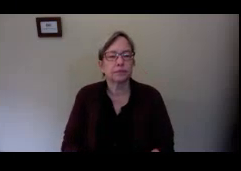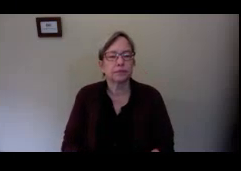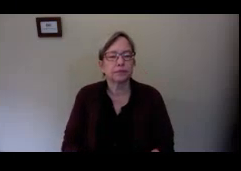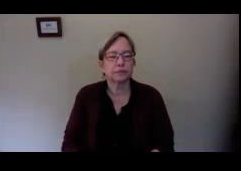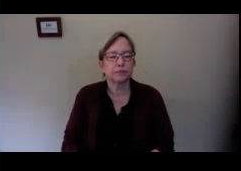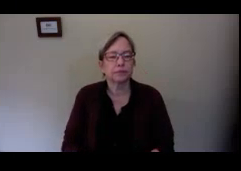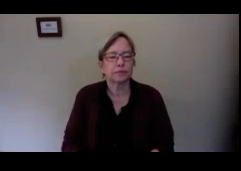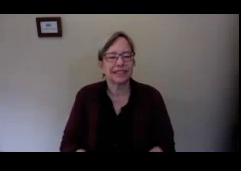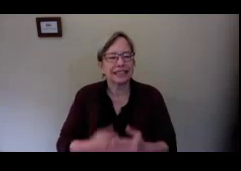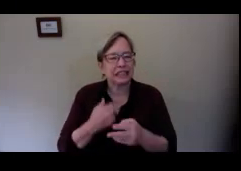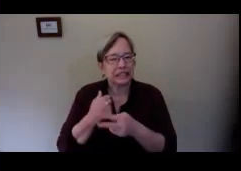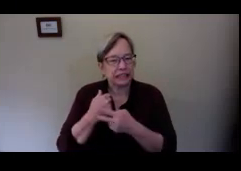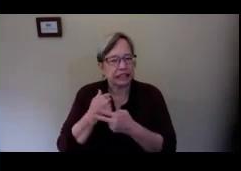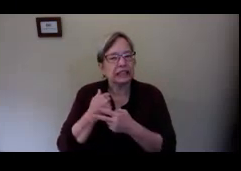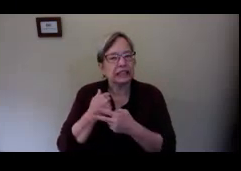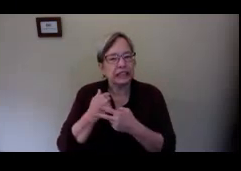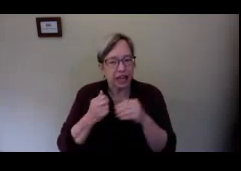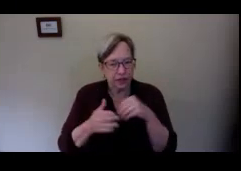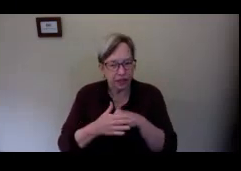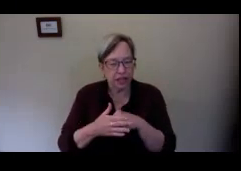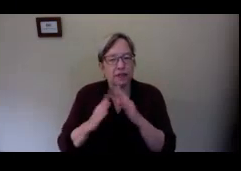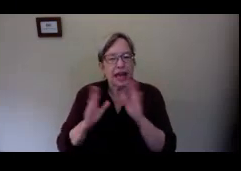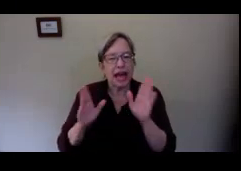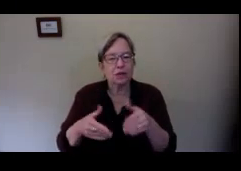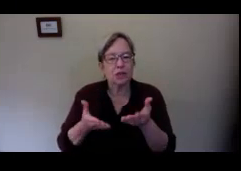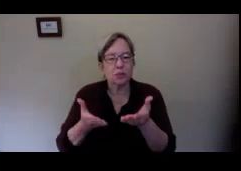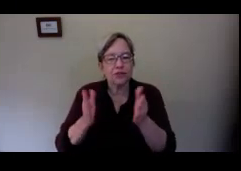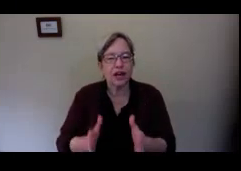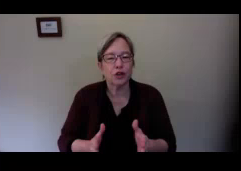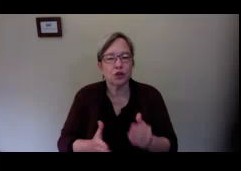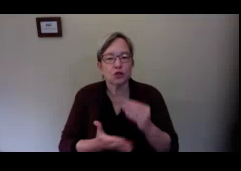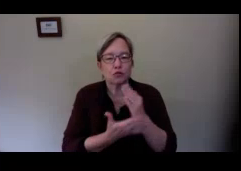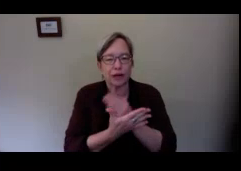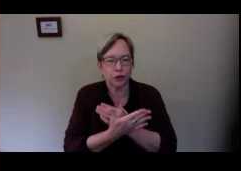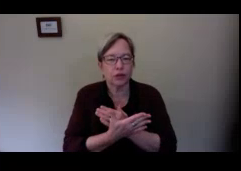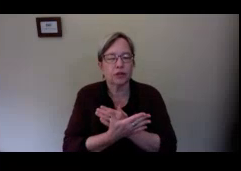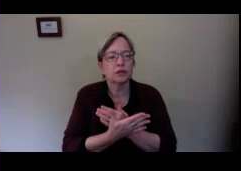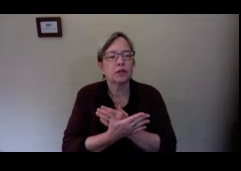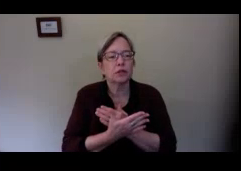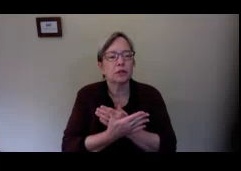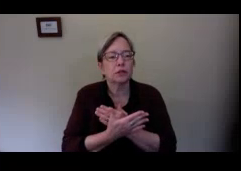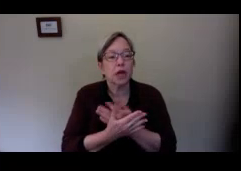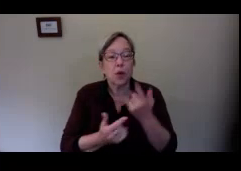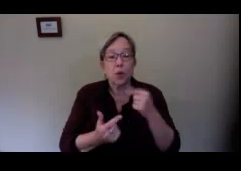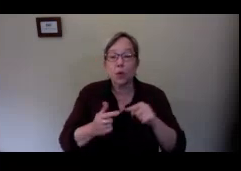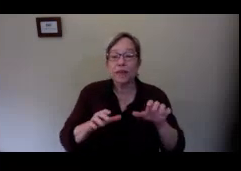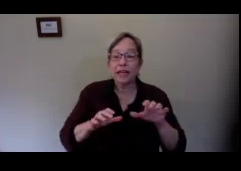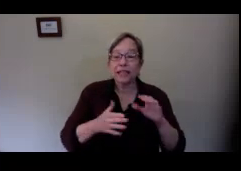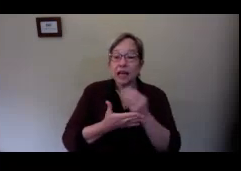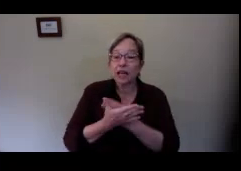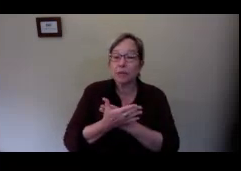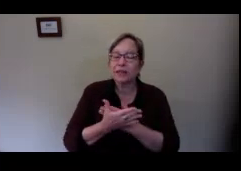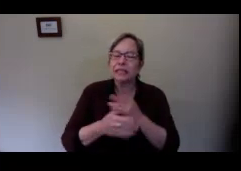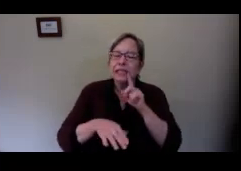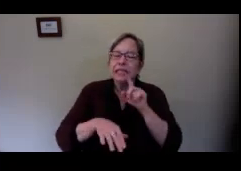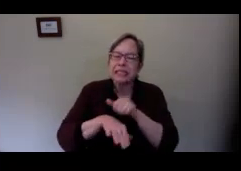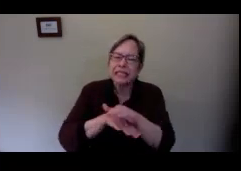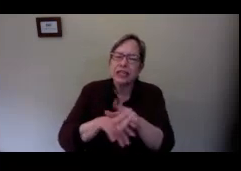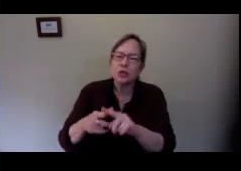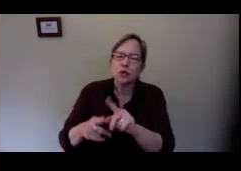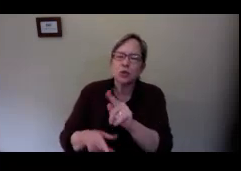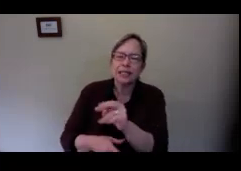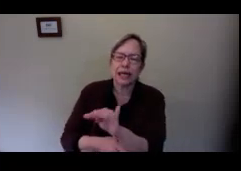And save that in the housing provider's records. And when they do document it, it's a good idea to send it to the tenant